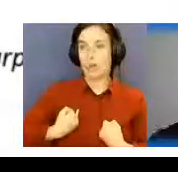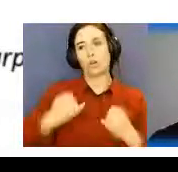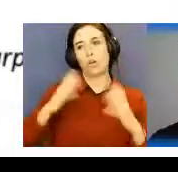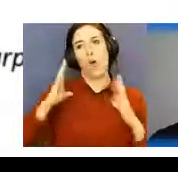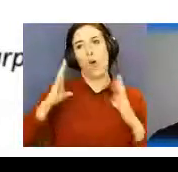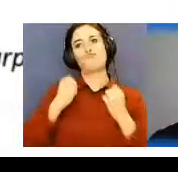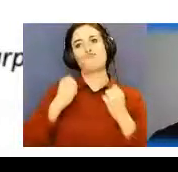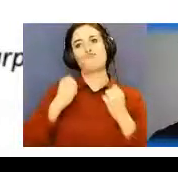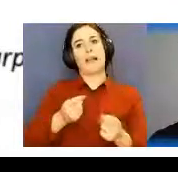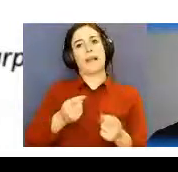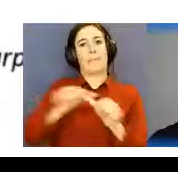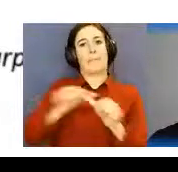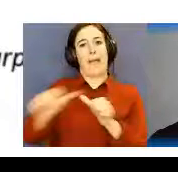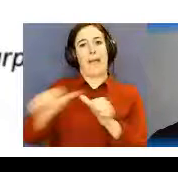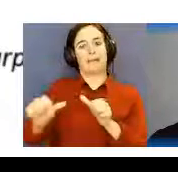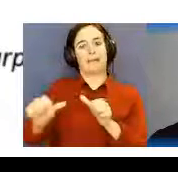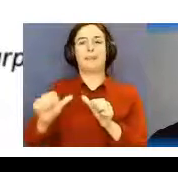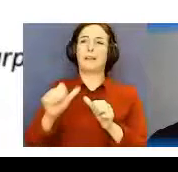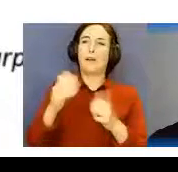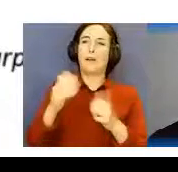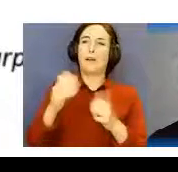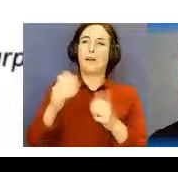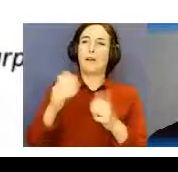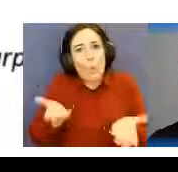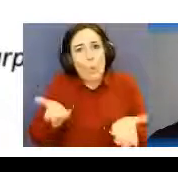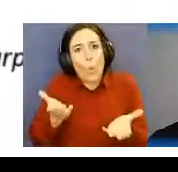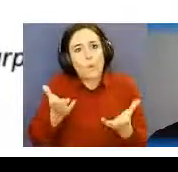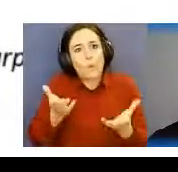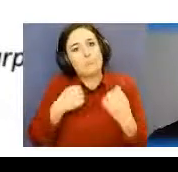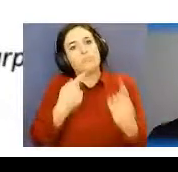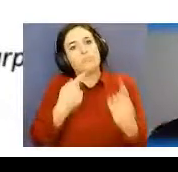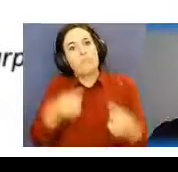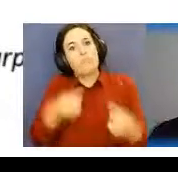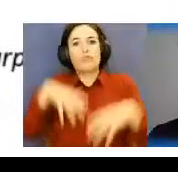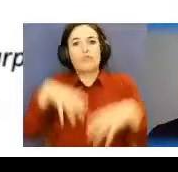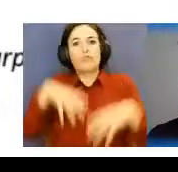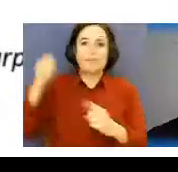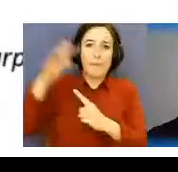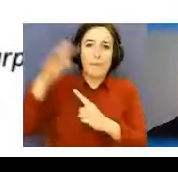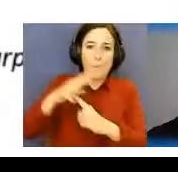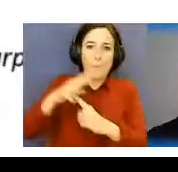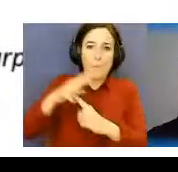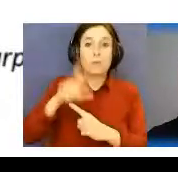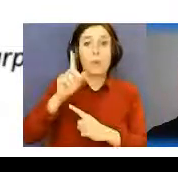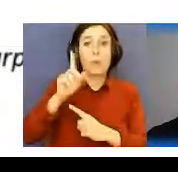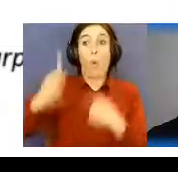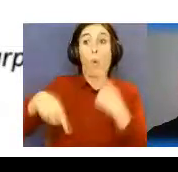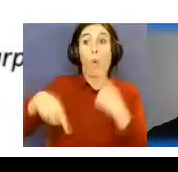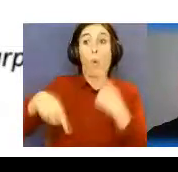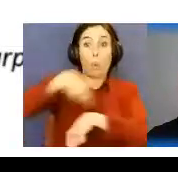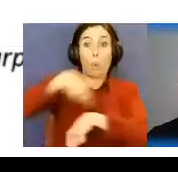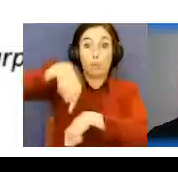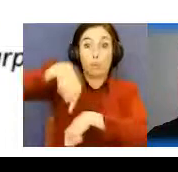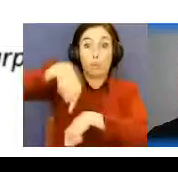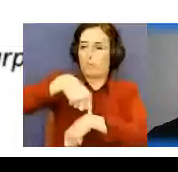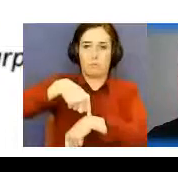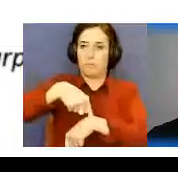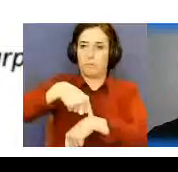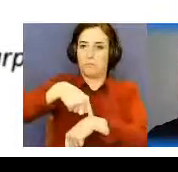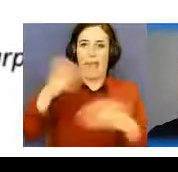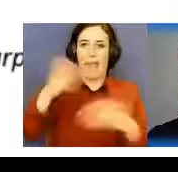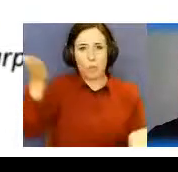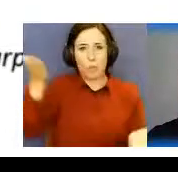integral part of the management and treatment of long-term conditions, it's got to be balanced against the conveying of